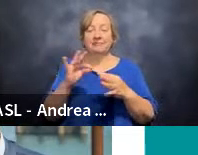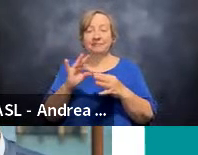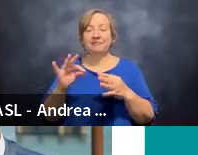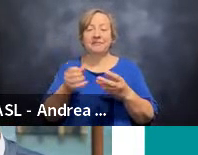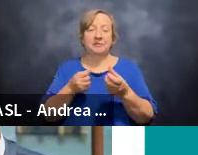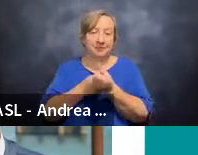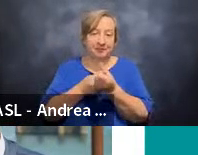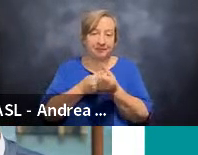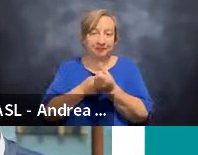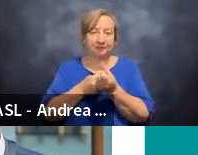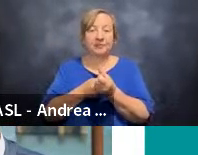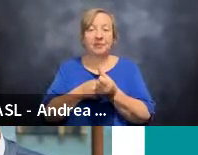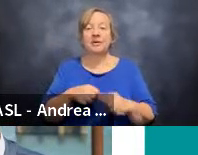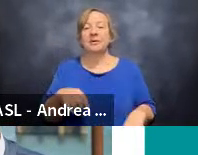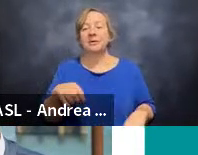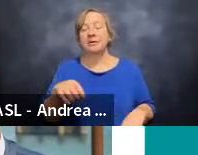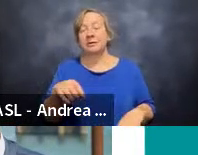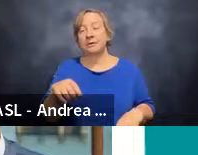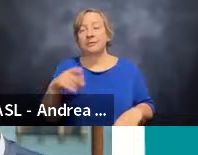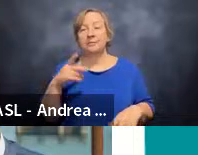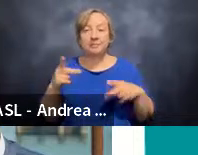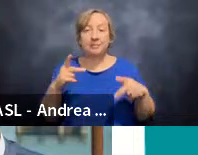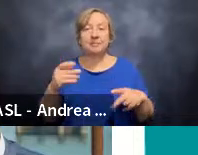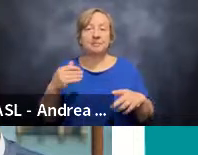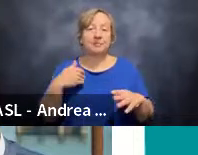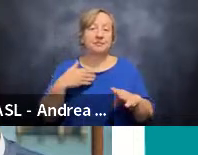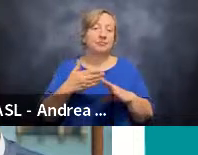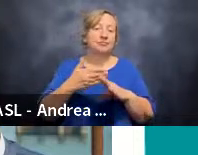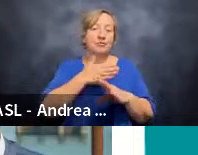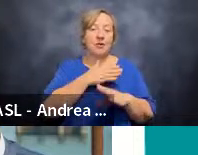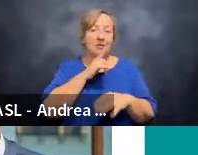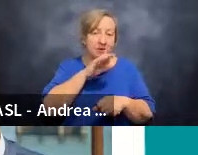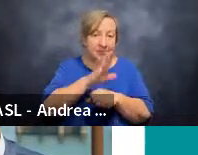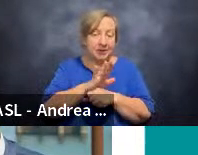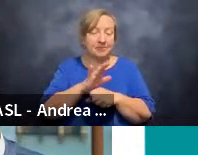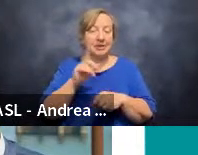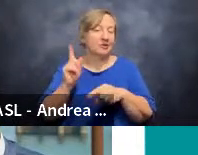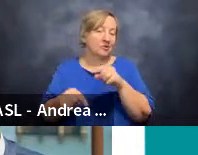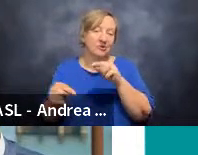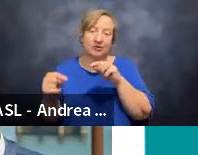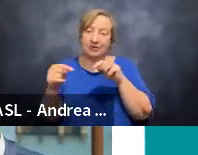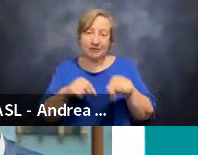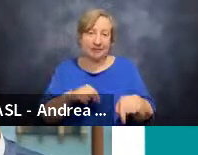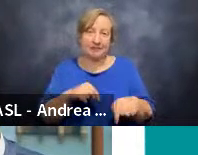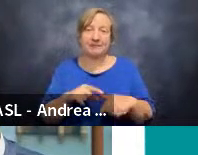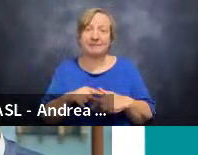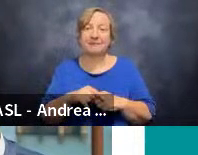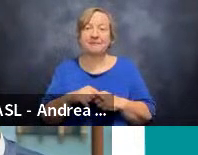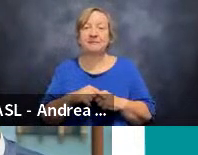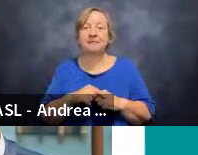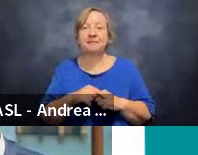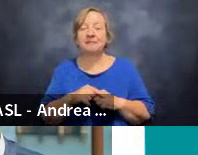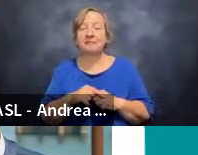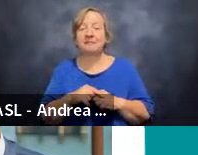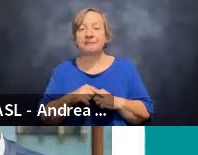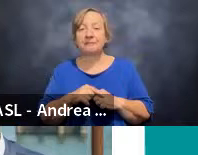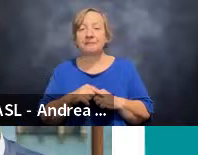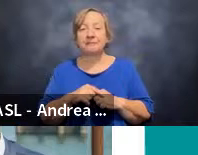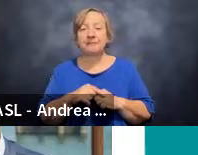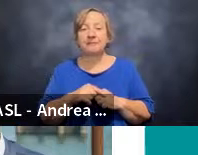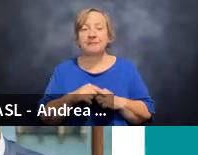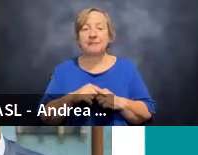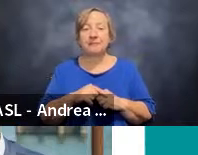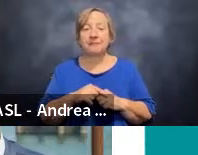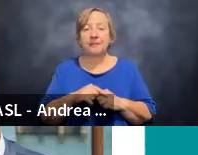support. Folks had prior commitments and could not make it. So this